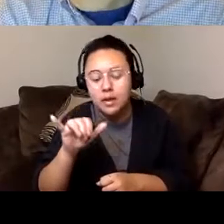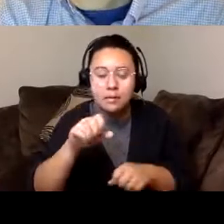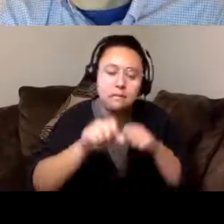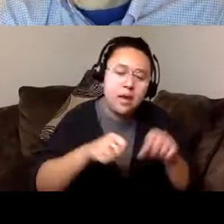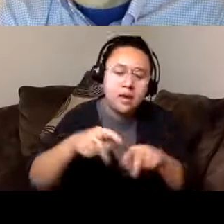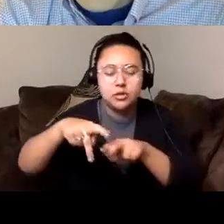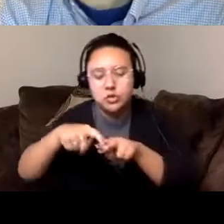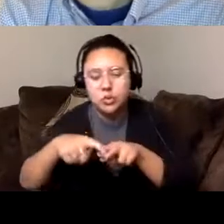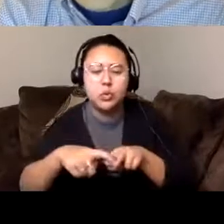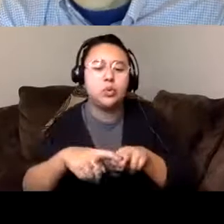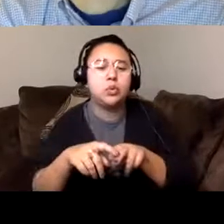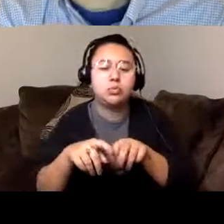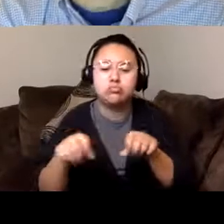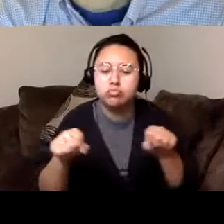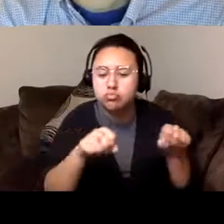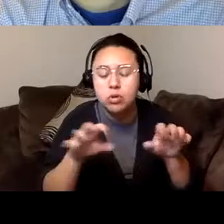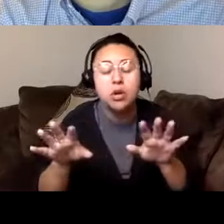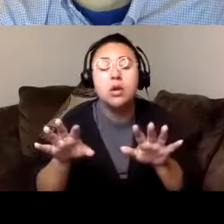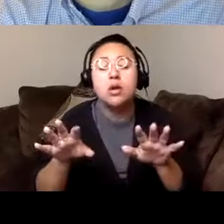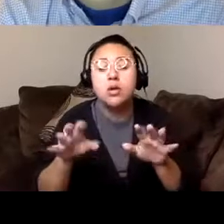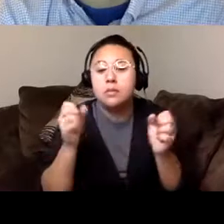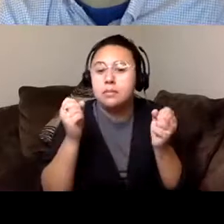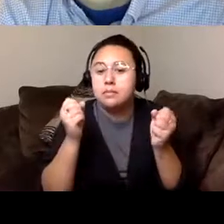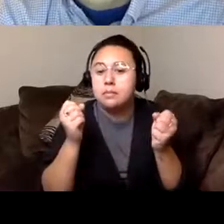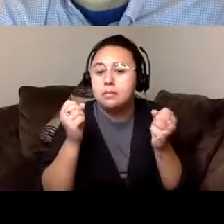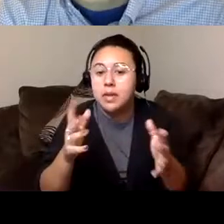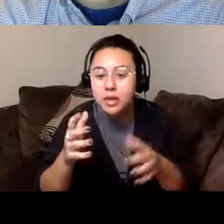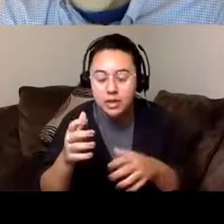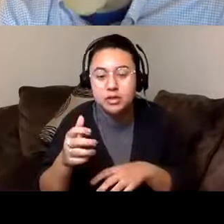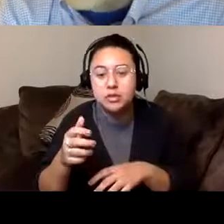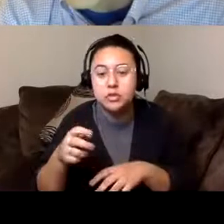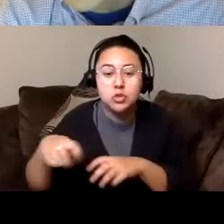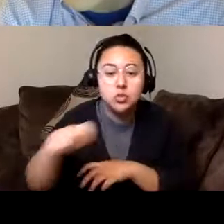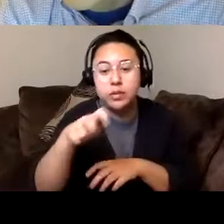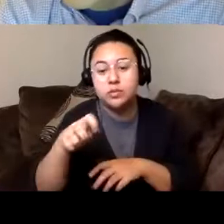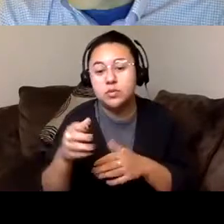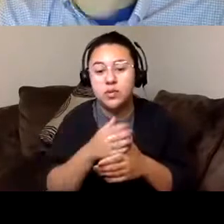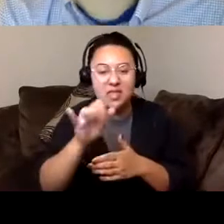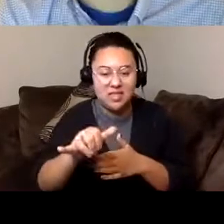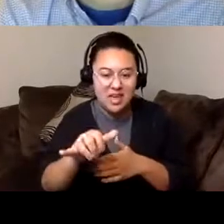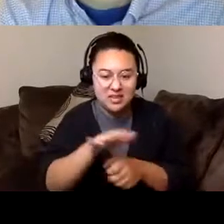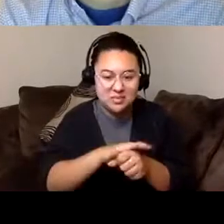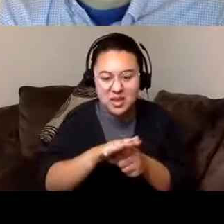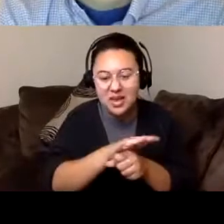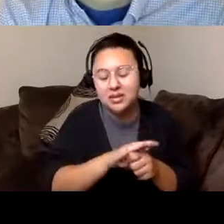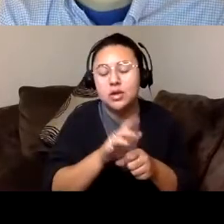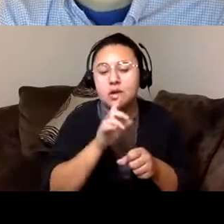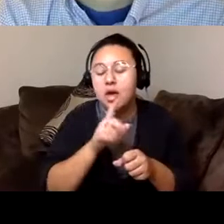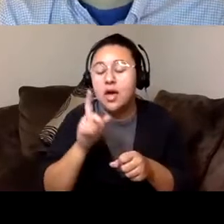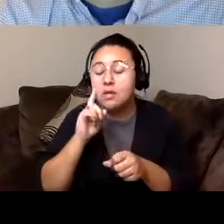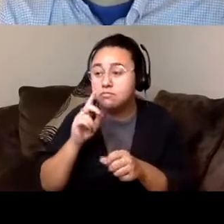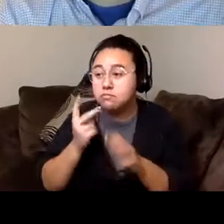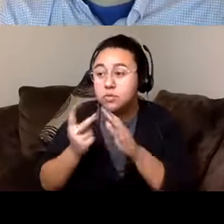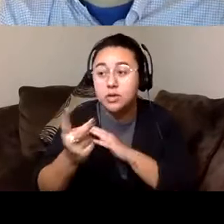136 million trips within the micromobility space. And it was looking to be a huge year in 2020, and